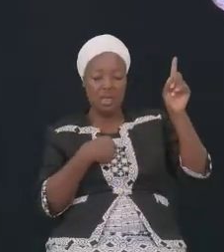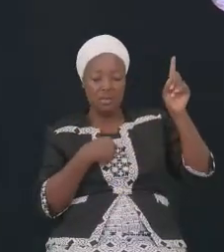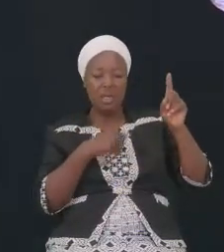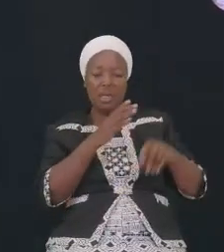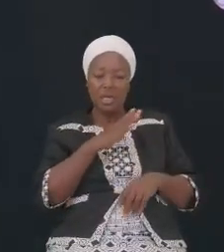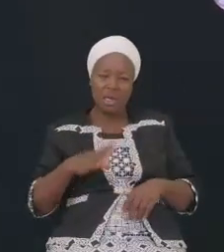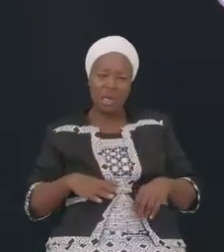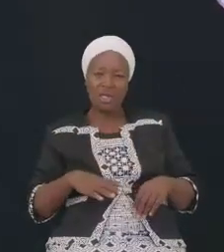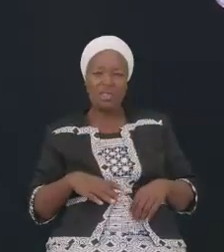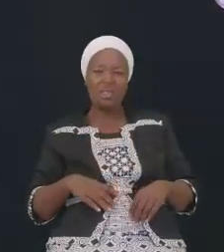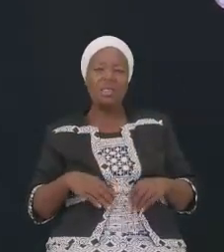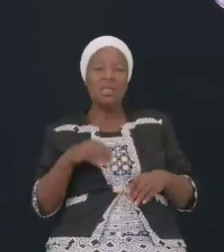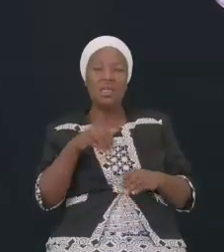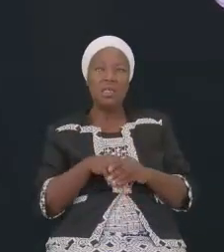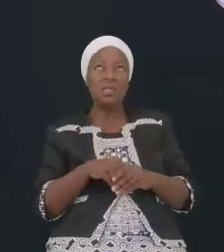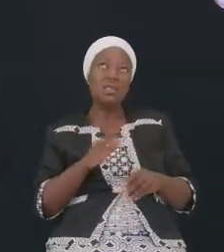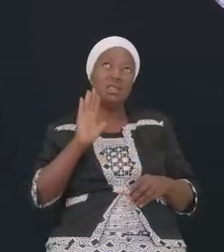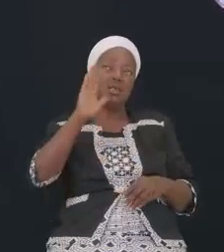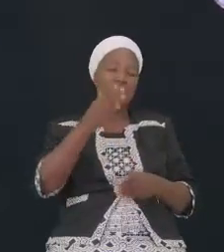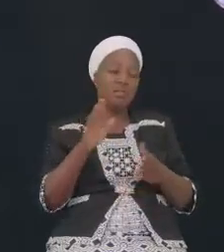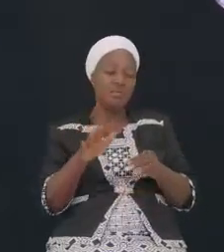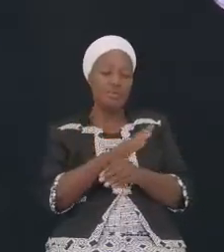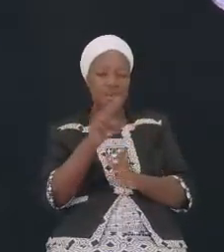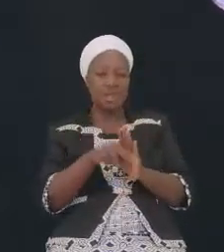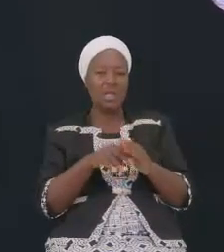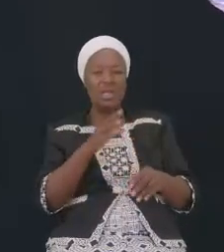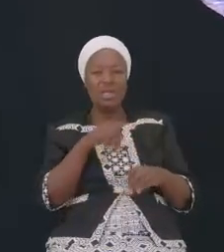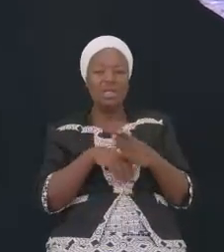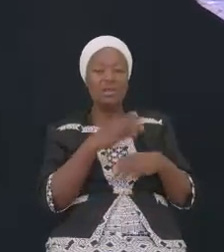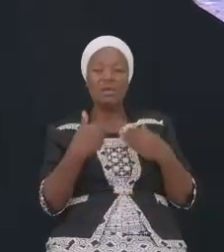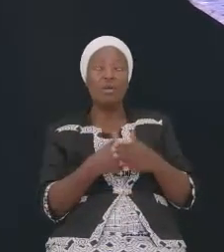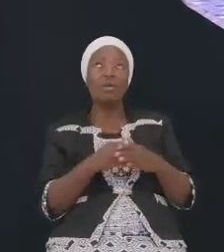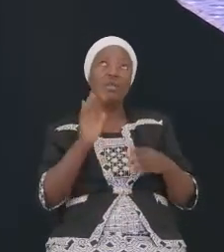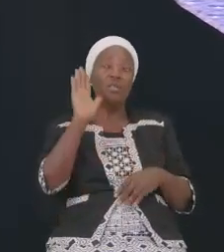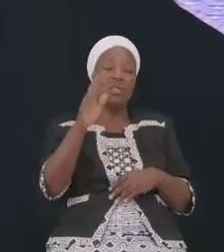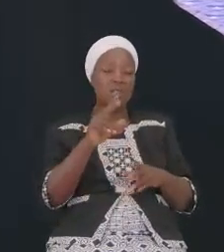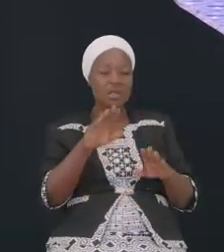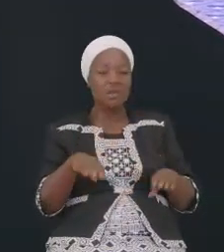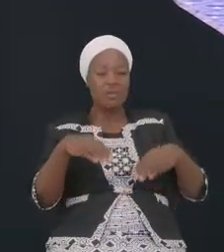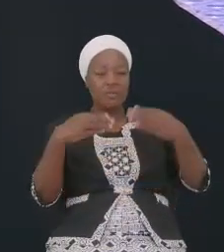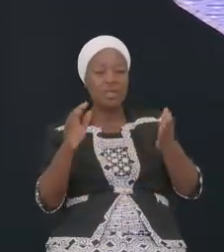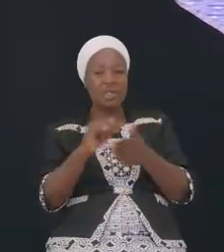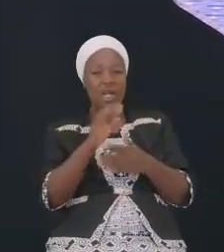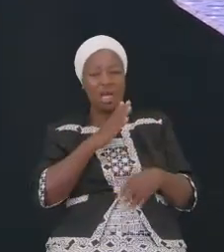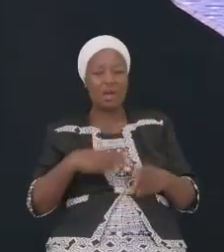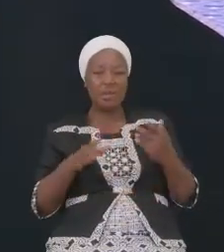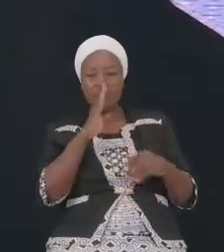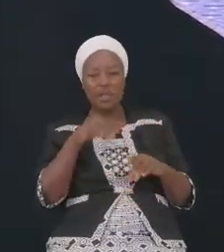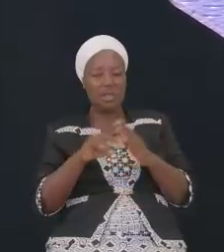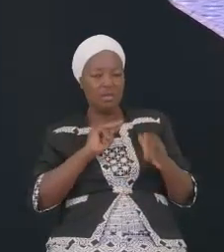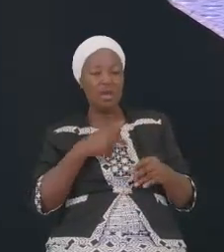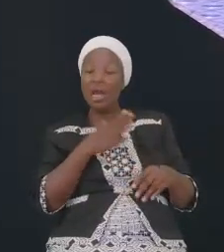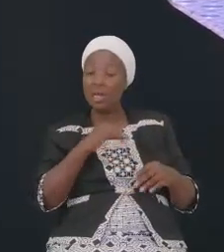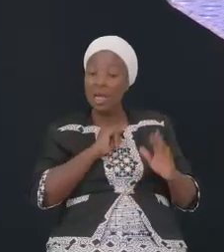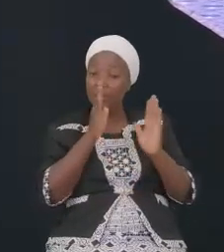Christ, in his fullness, Christ, in all this provision, that Christ may be in us. And I pray